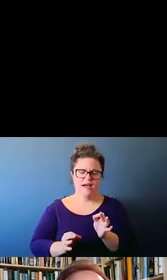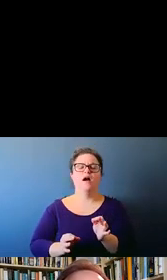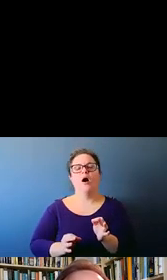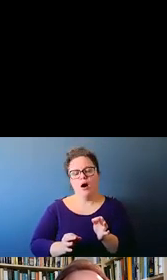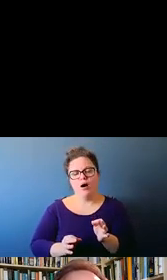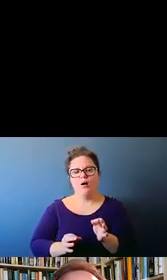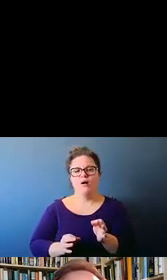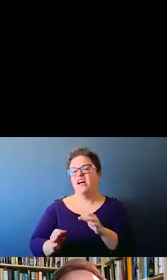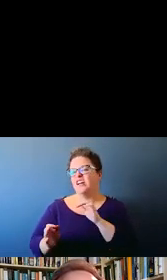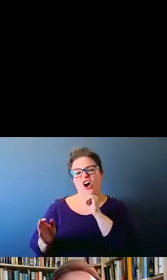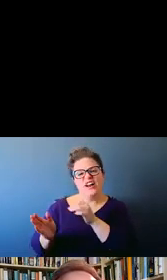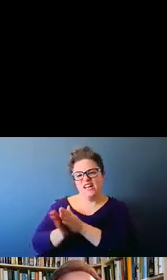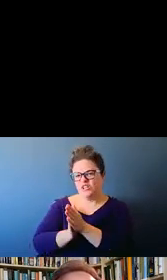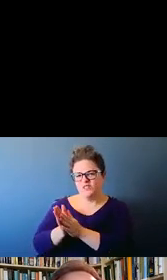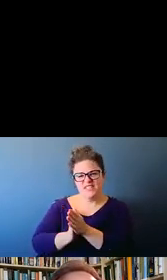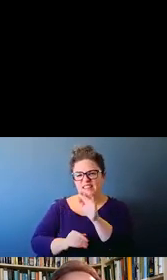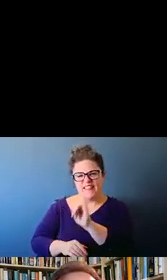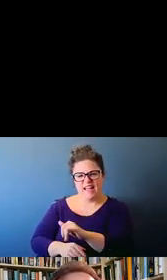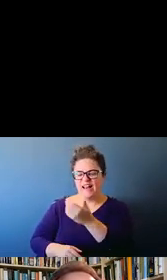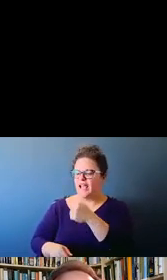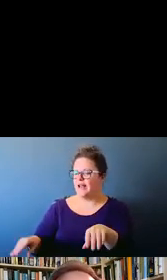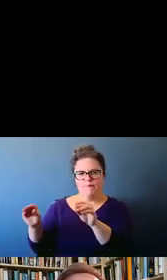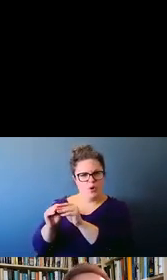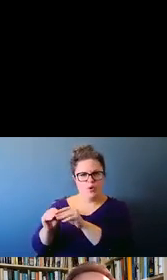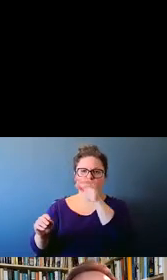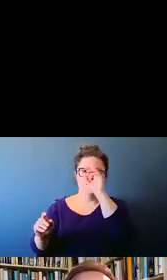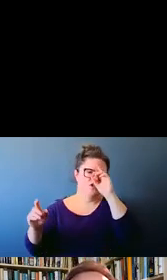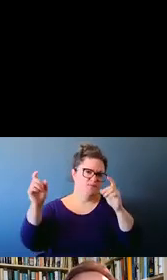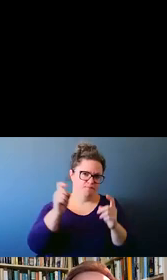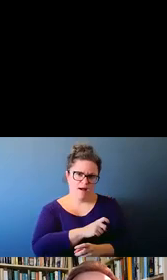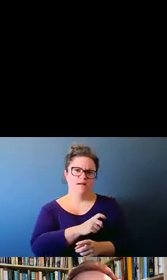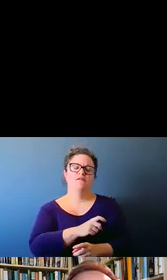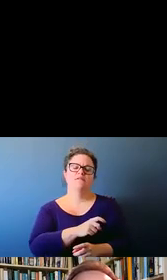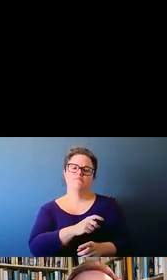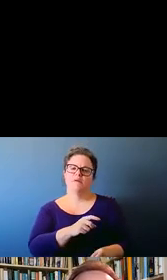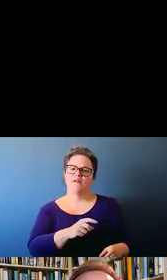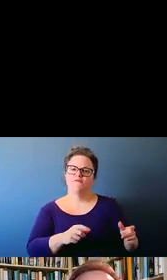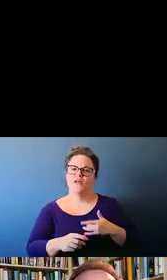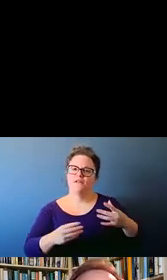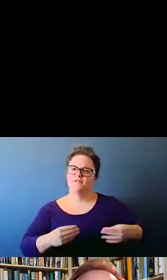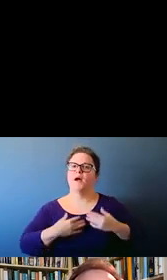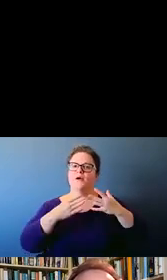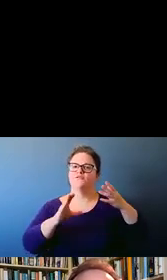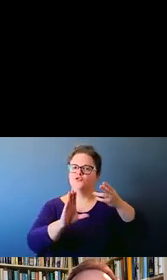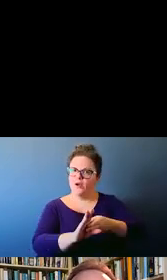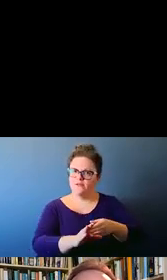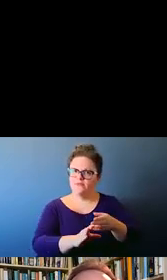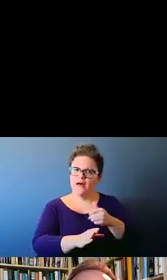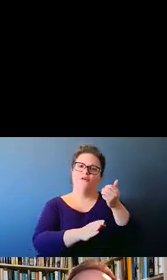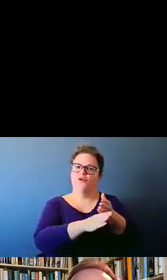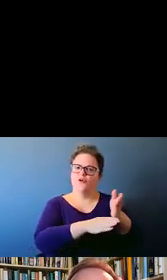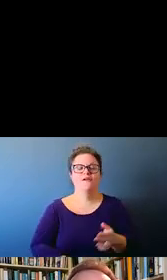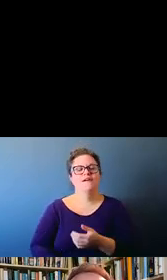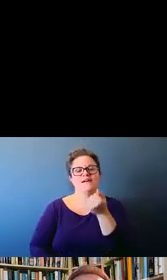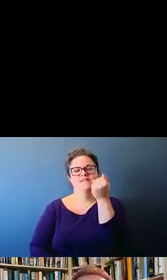aren't as interested in the first thing that they thought they were and find their passion somewhere else. In fact, up to 60% of